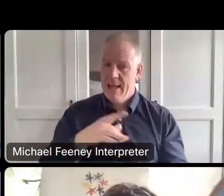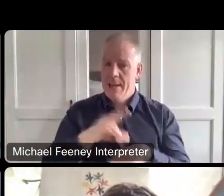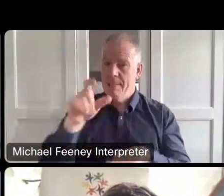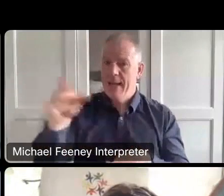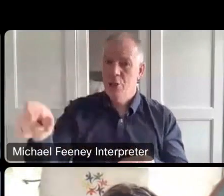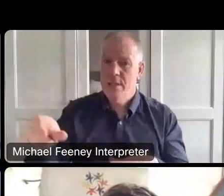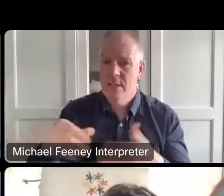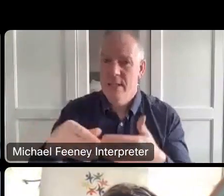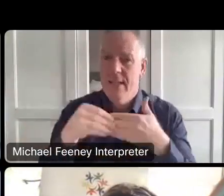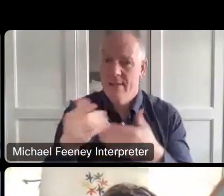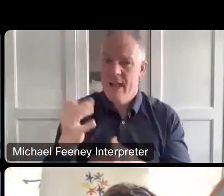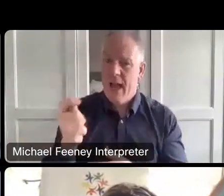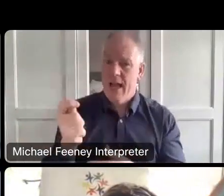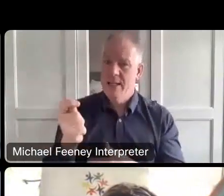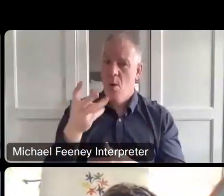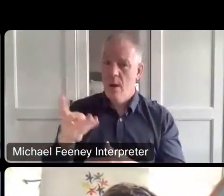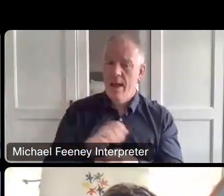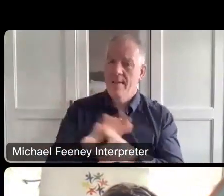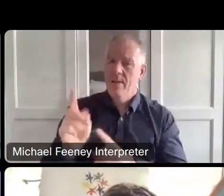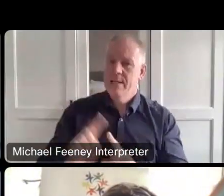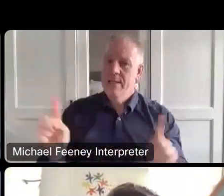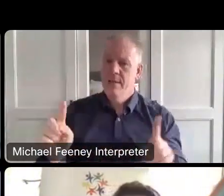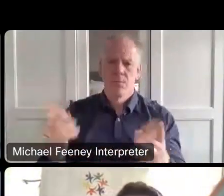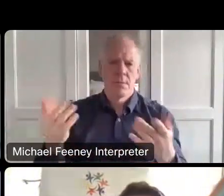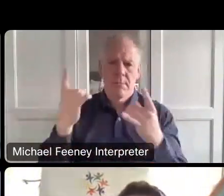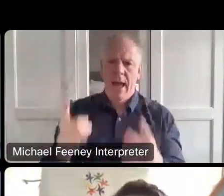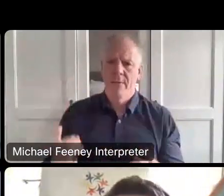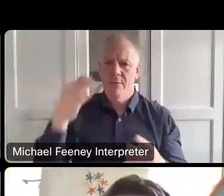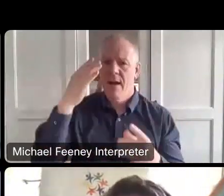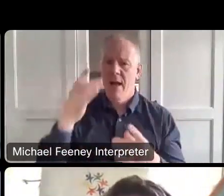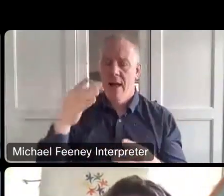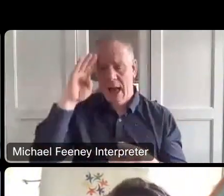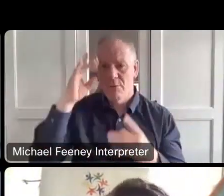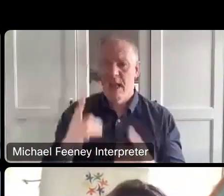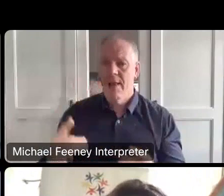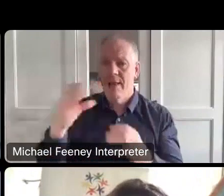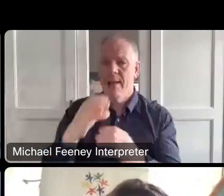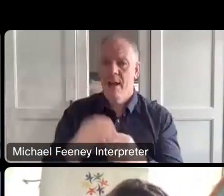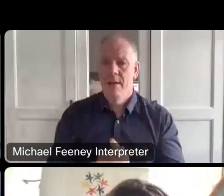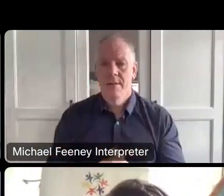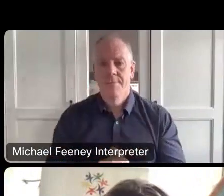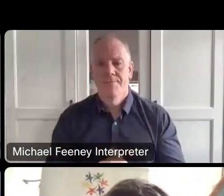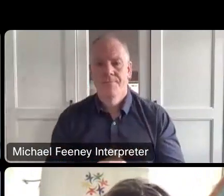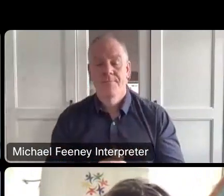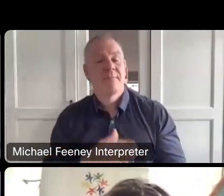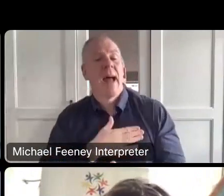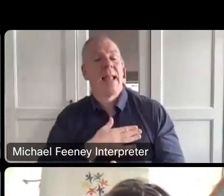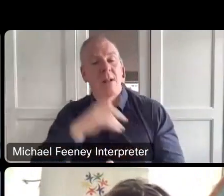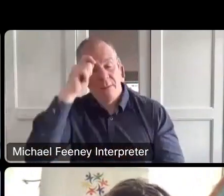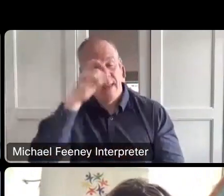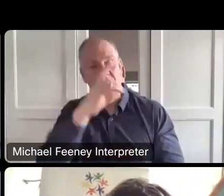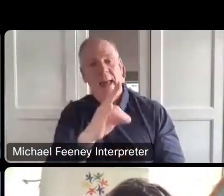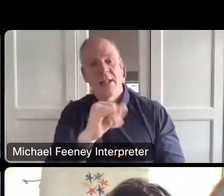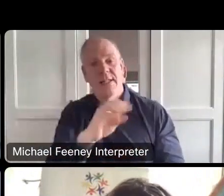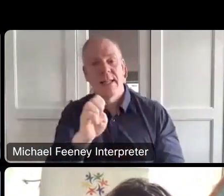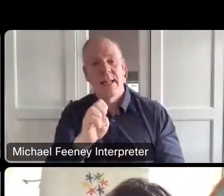an important difference in Irish healthcare? I'd mainly like to think that the HSE policy would have covered out